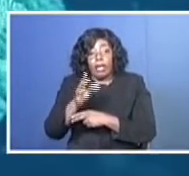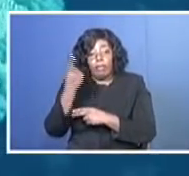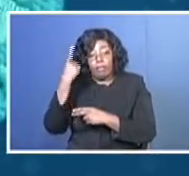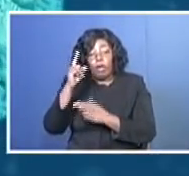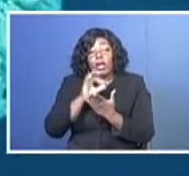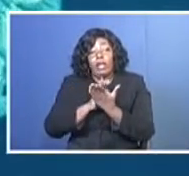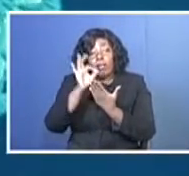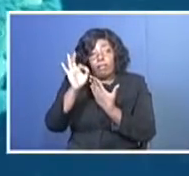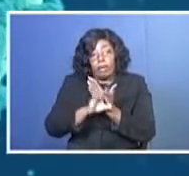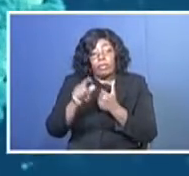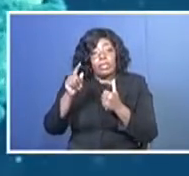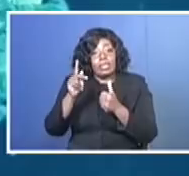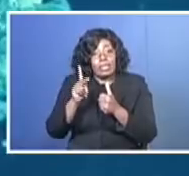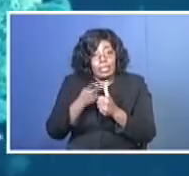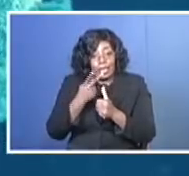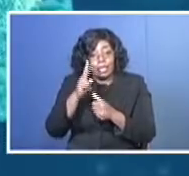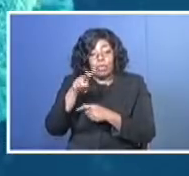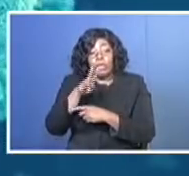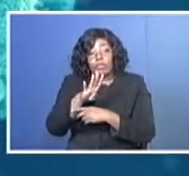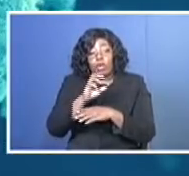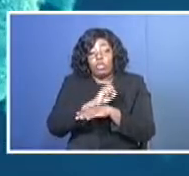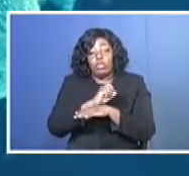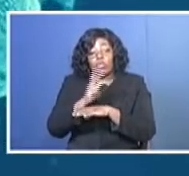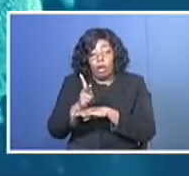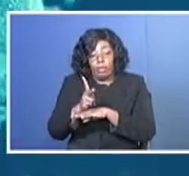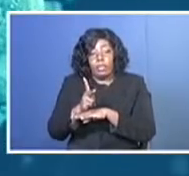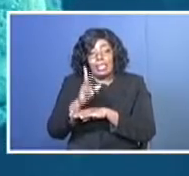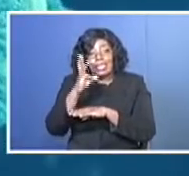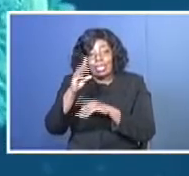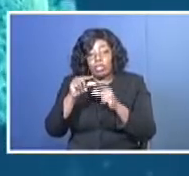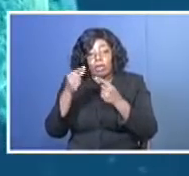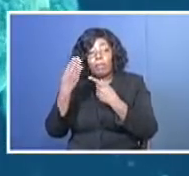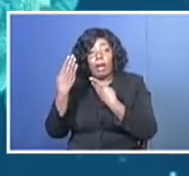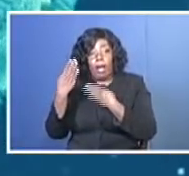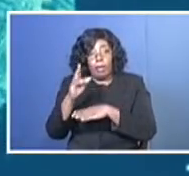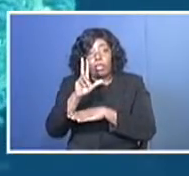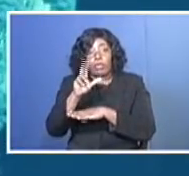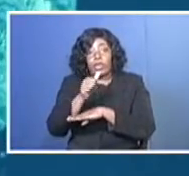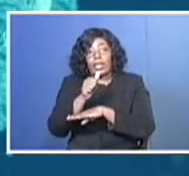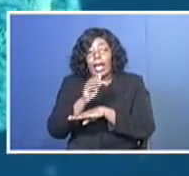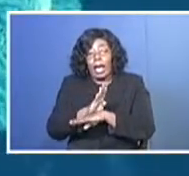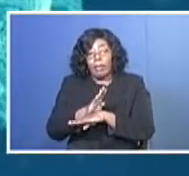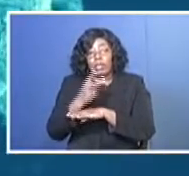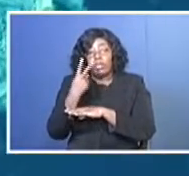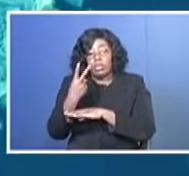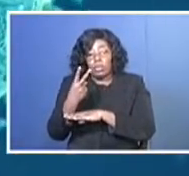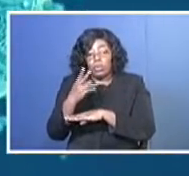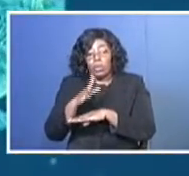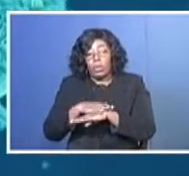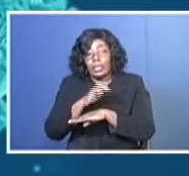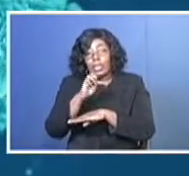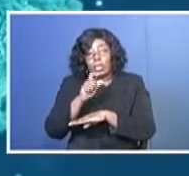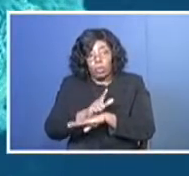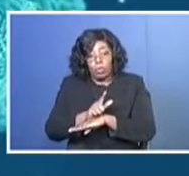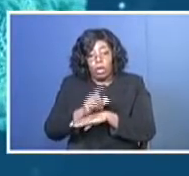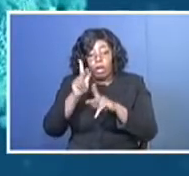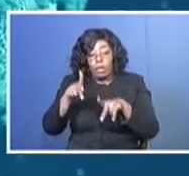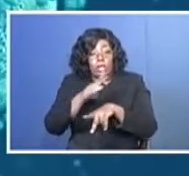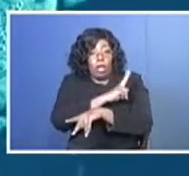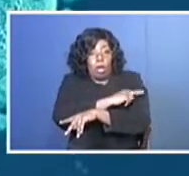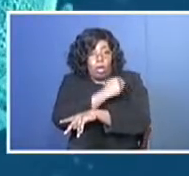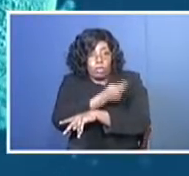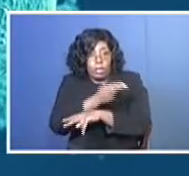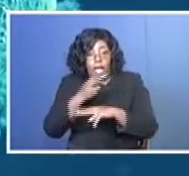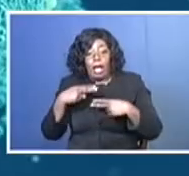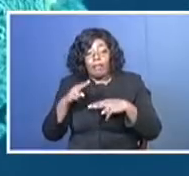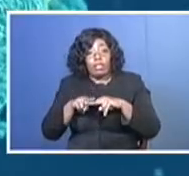February 2nd. 24 of those cases on New Providence, 6 on Grand Bahama, 3 on Abaco, and 2 on Eleuthera. Hospitalizations also